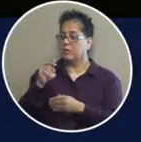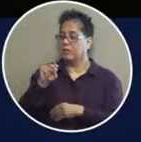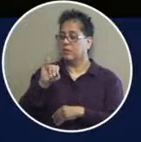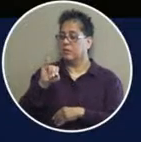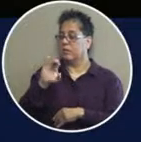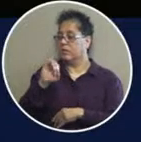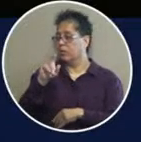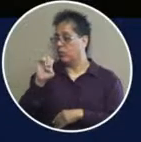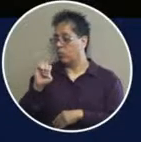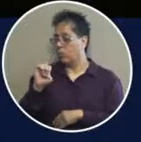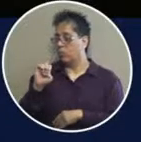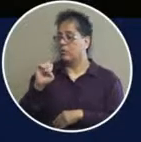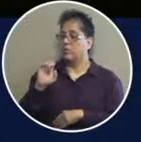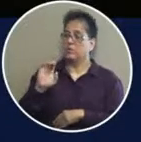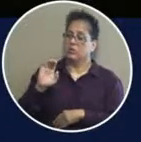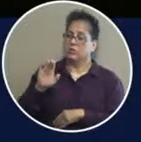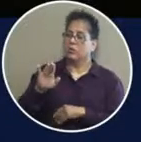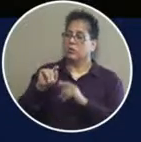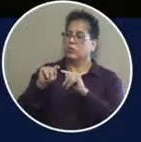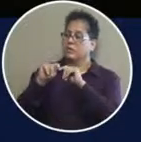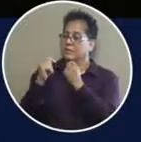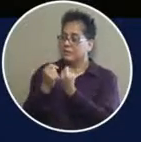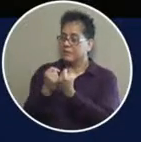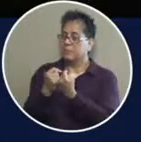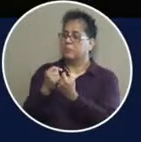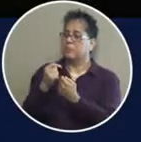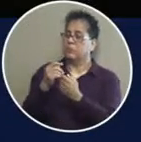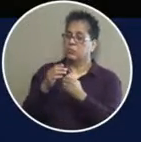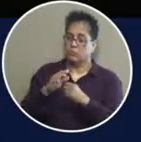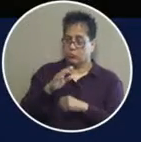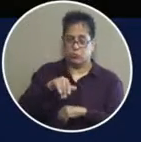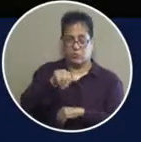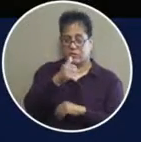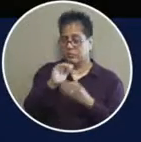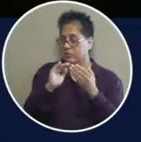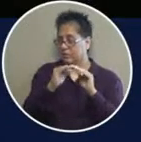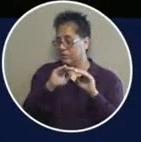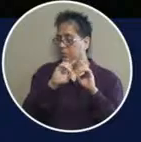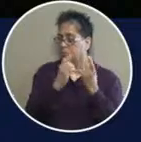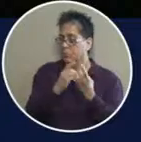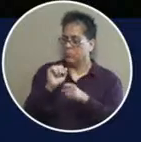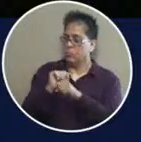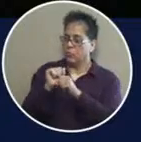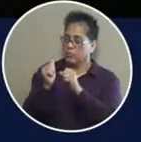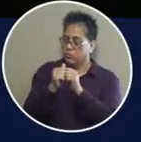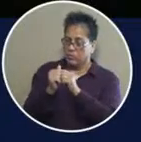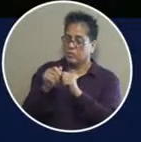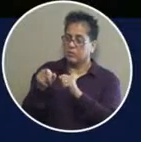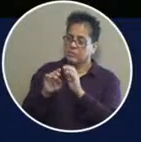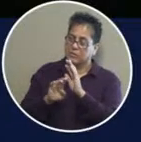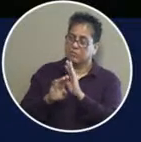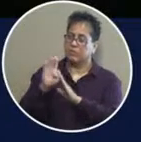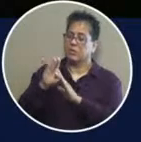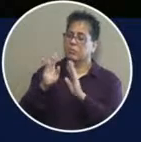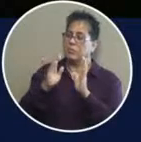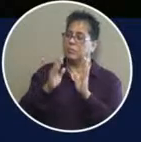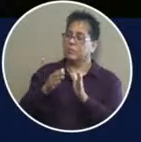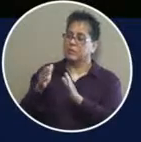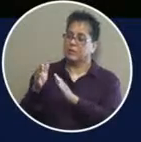Nicole Farini and her entire team and the rest of the city departments that have worked with her develop this